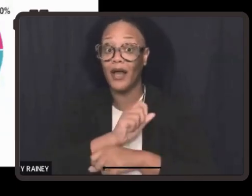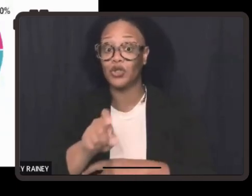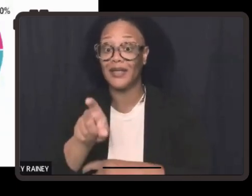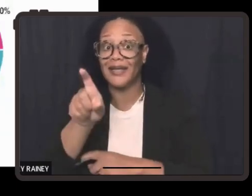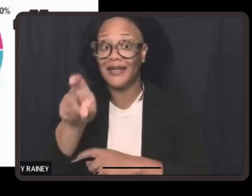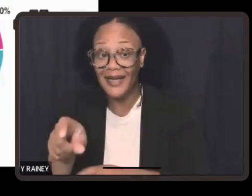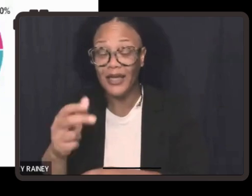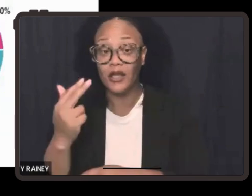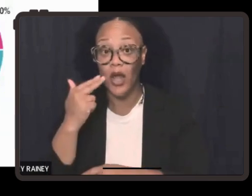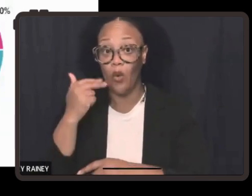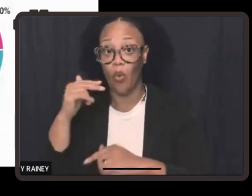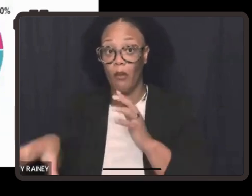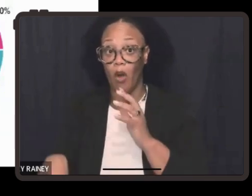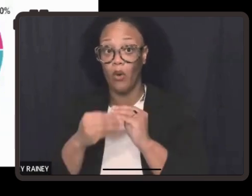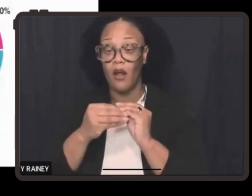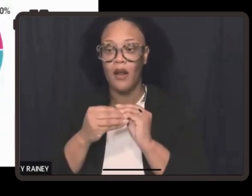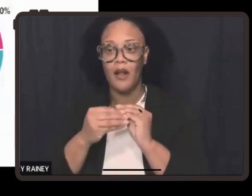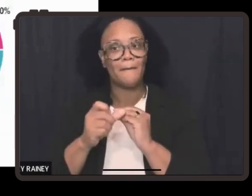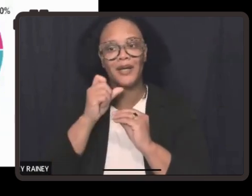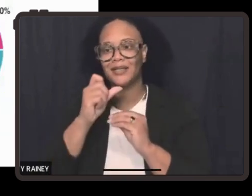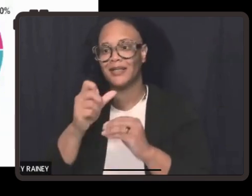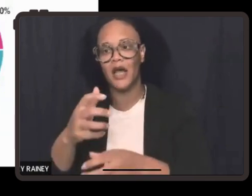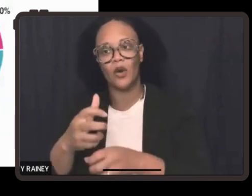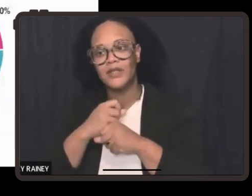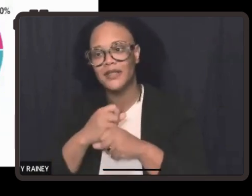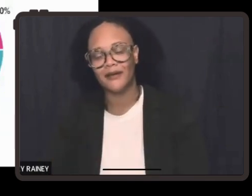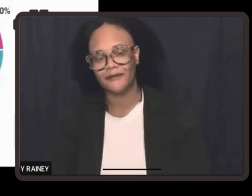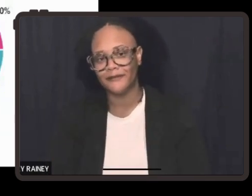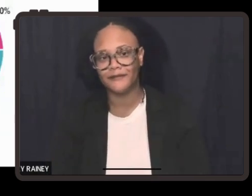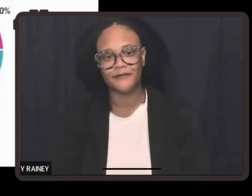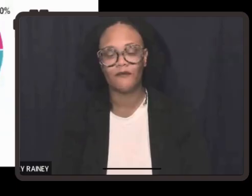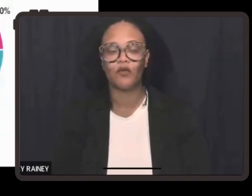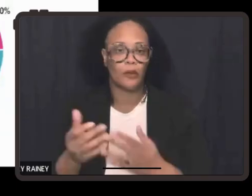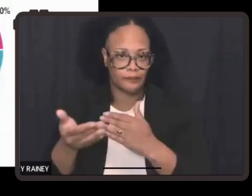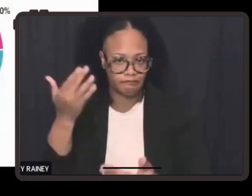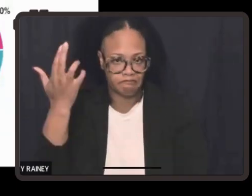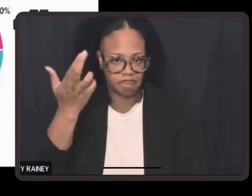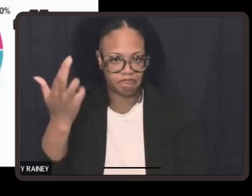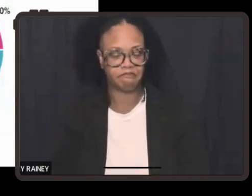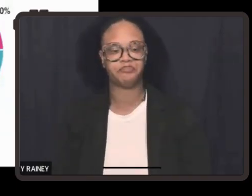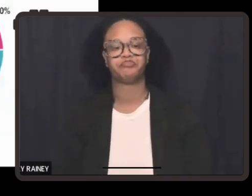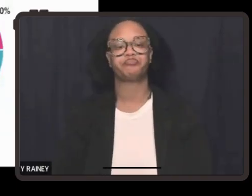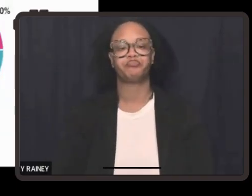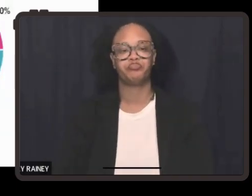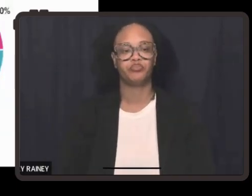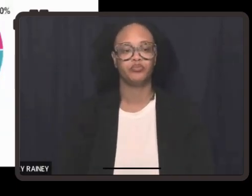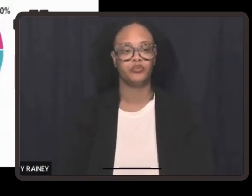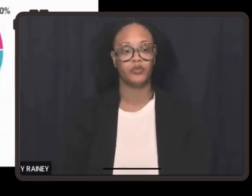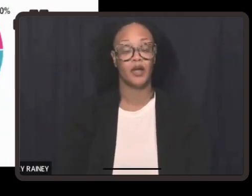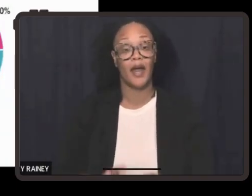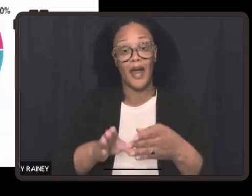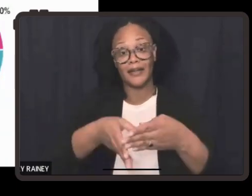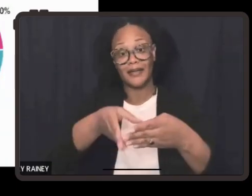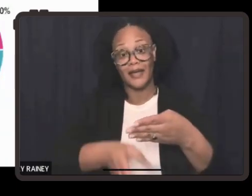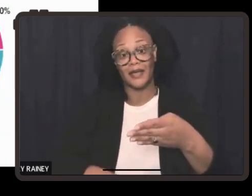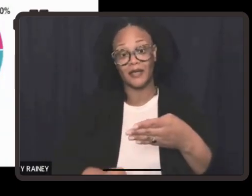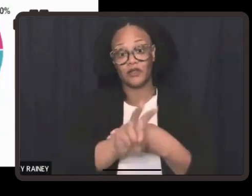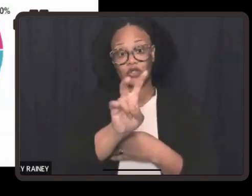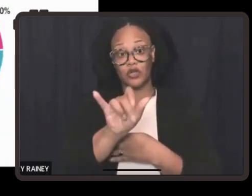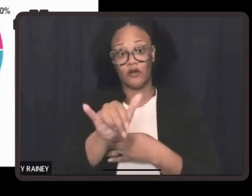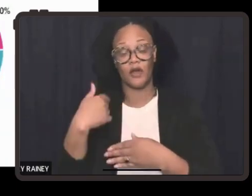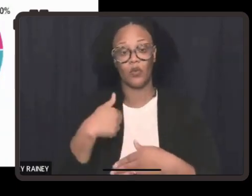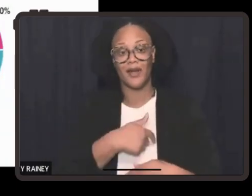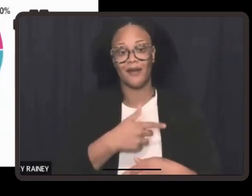reasons. And at the end of our survey, we asked for other concerns, and the biggest